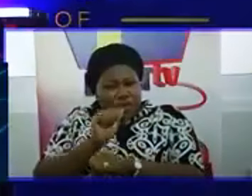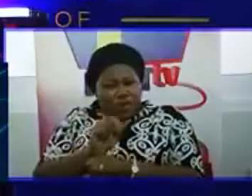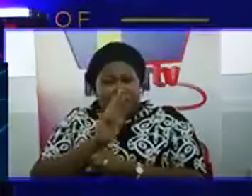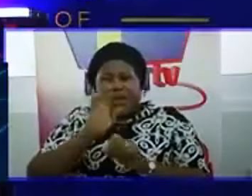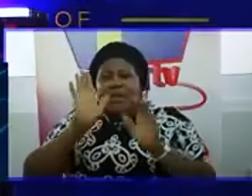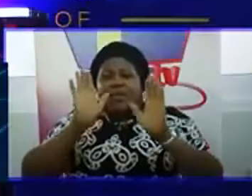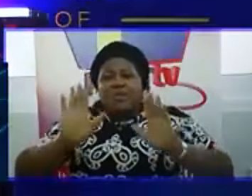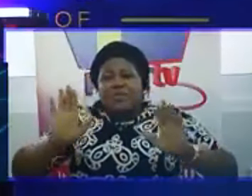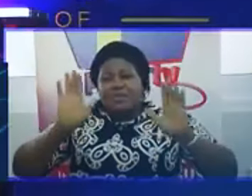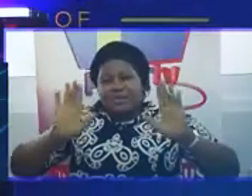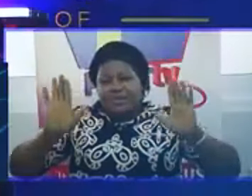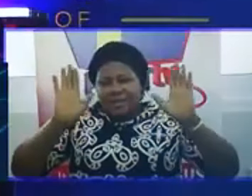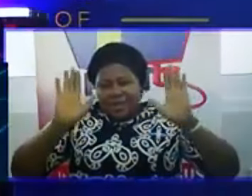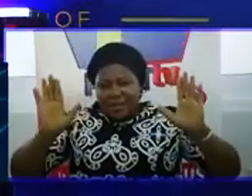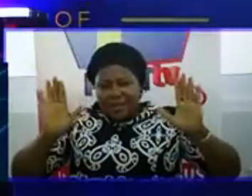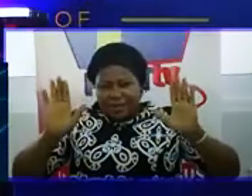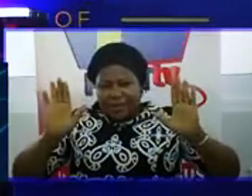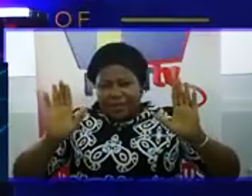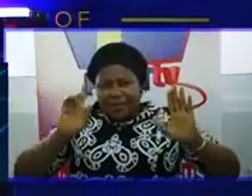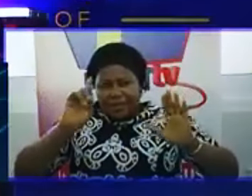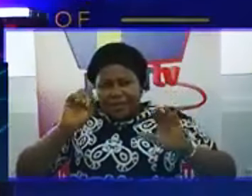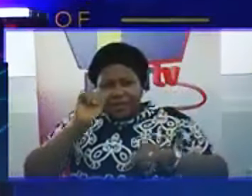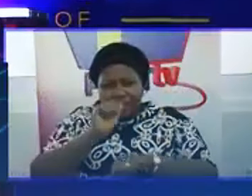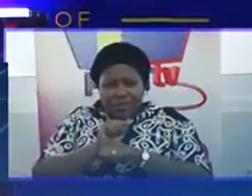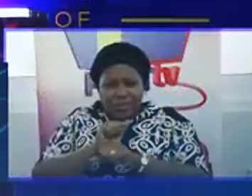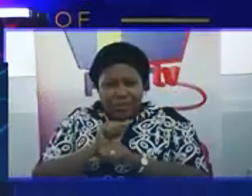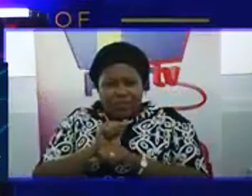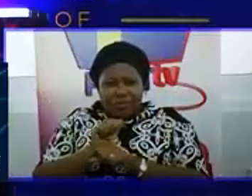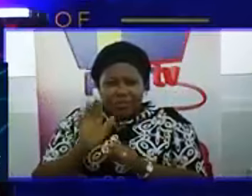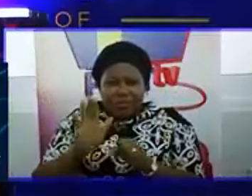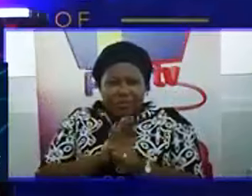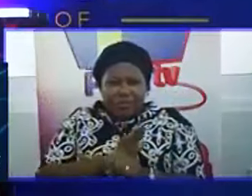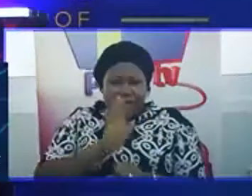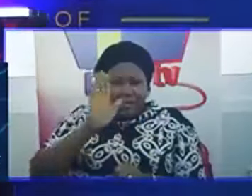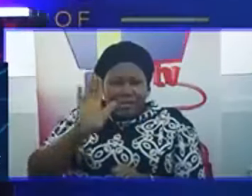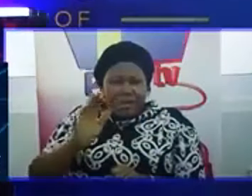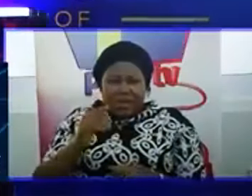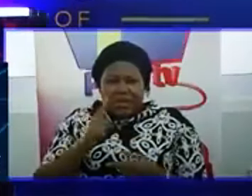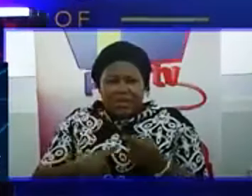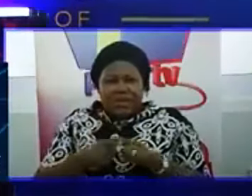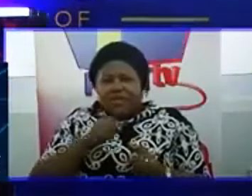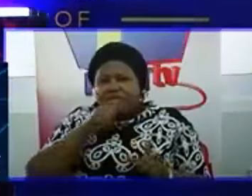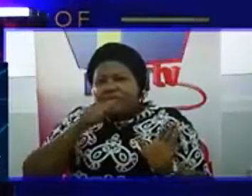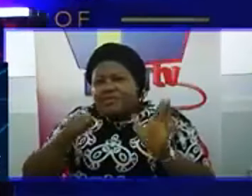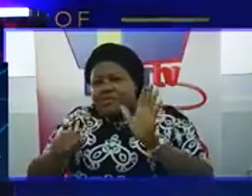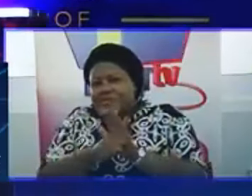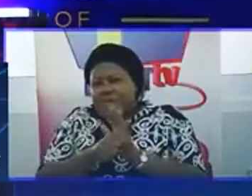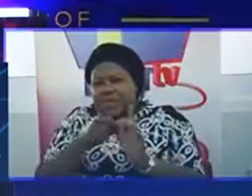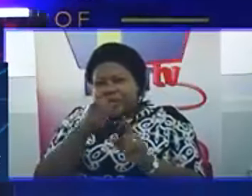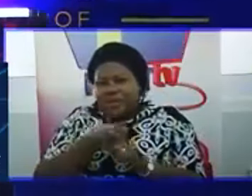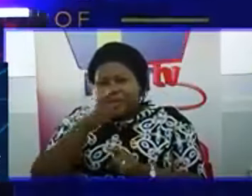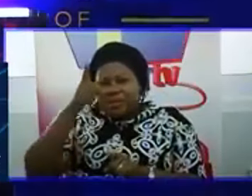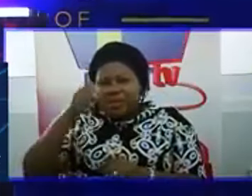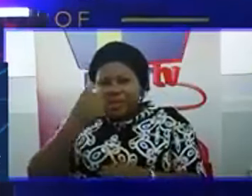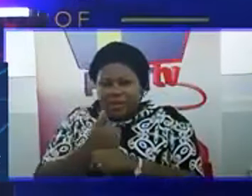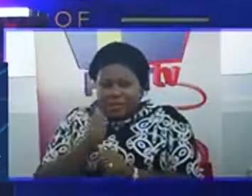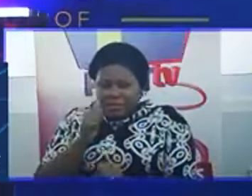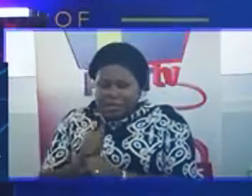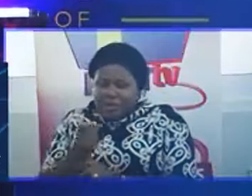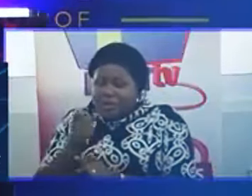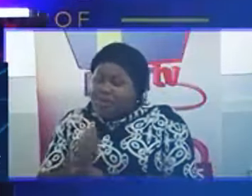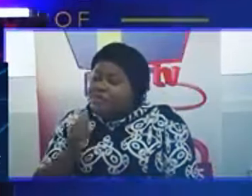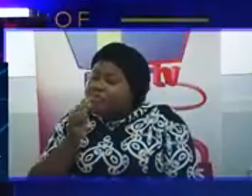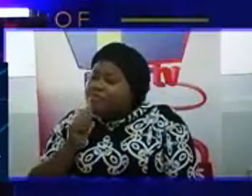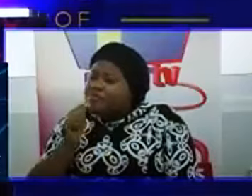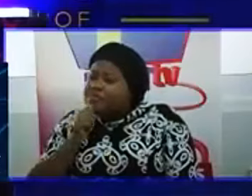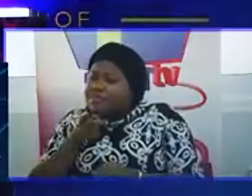know that full well. My frame was not hidden from you when I was made in the secret place,